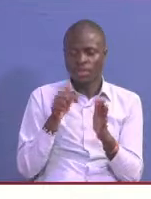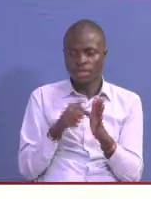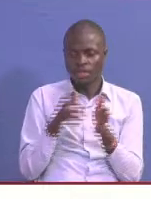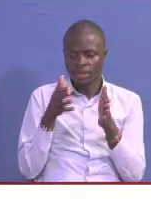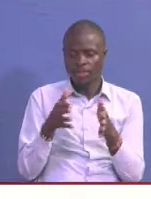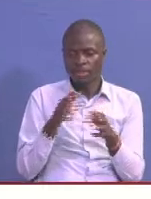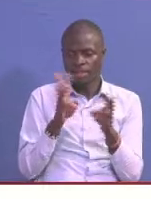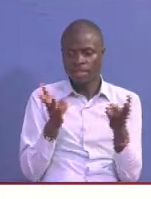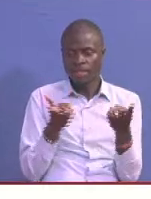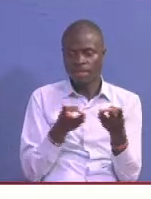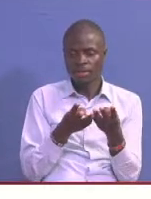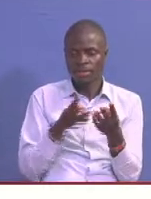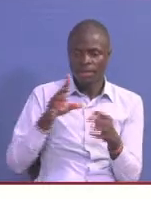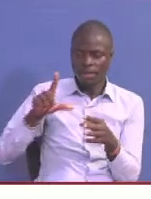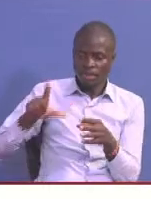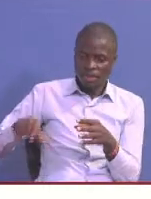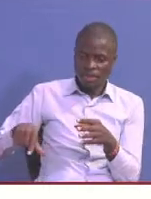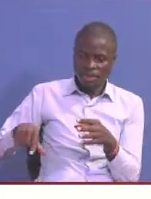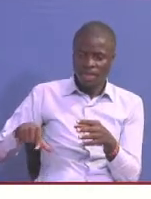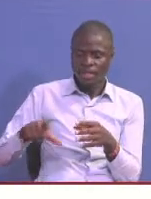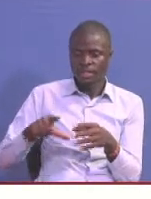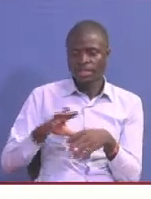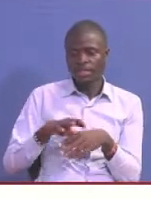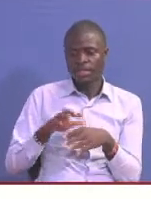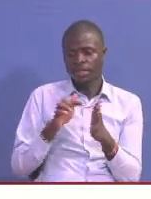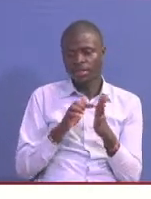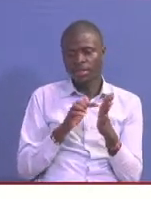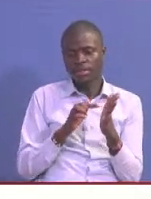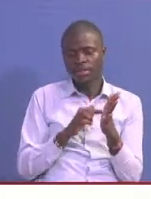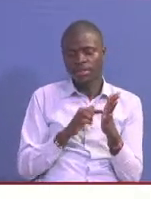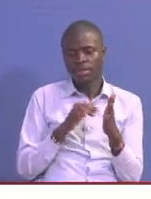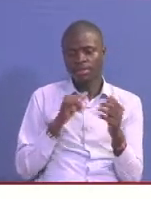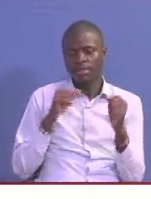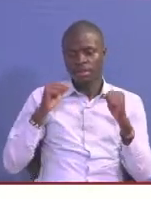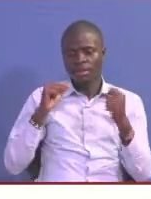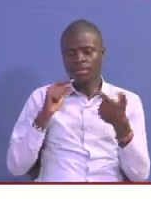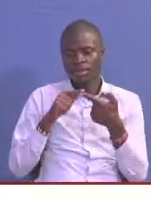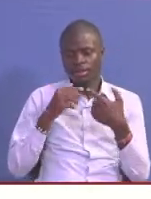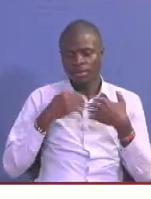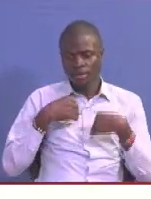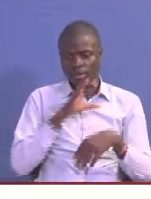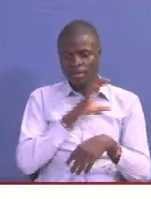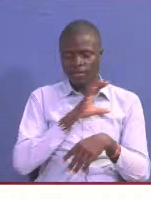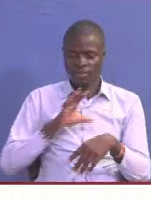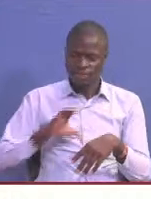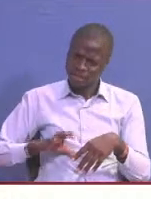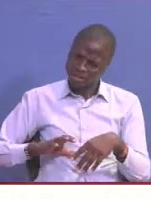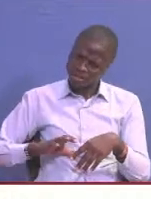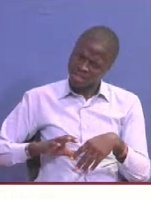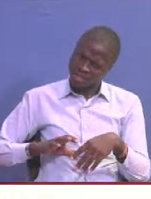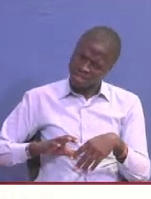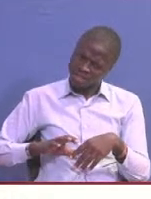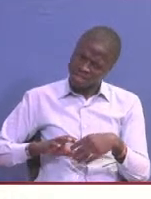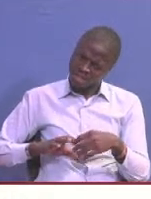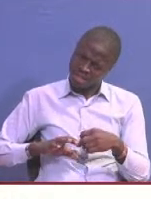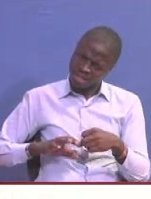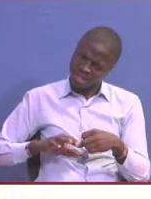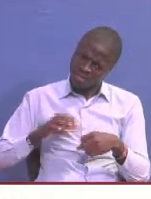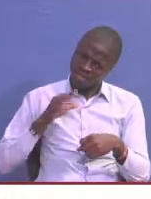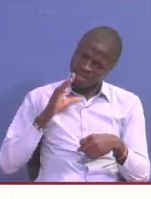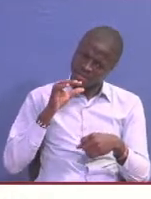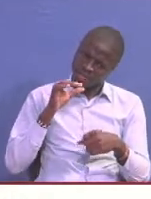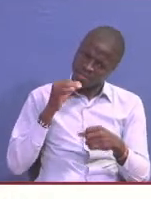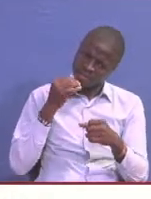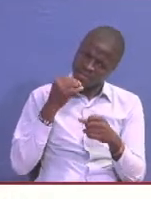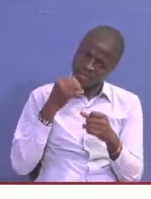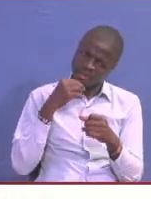forward? And the last point, I'm glad to have Chancellor here, and he spoke about